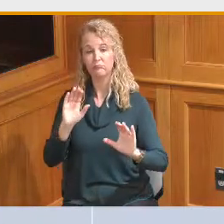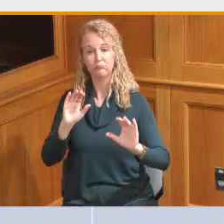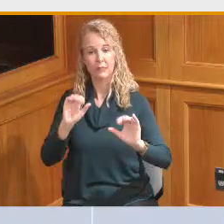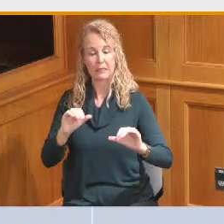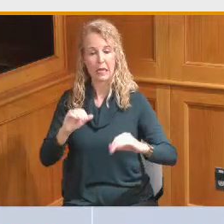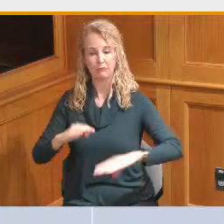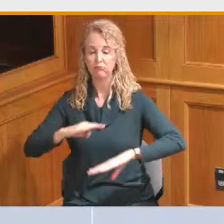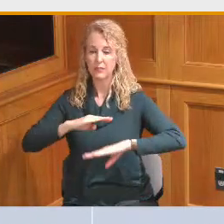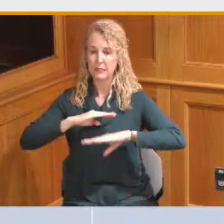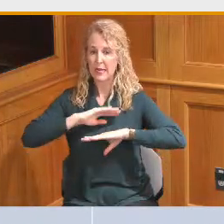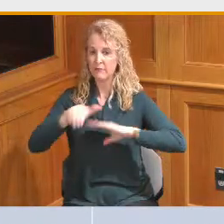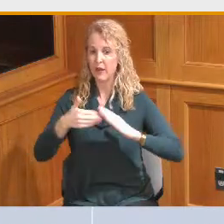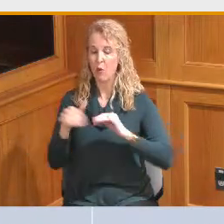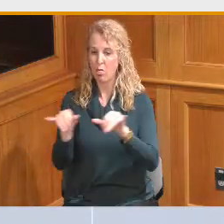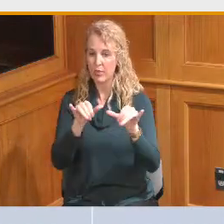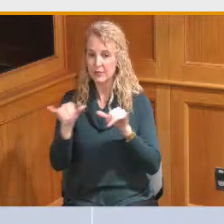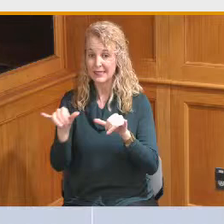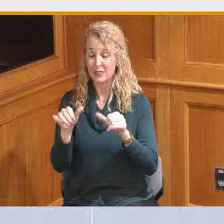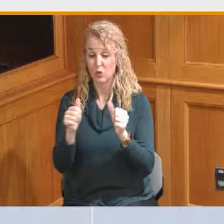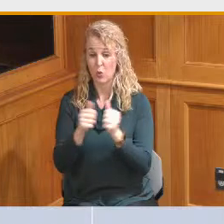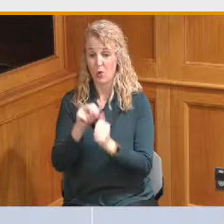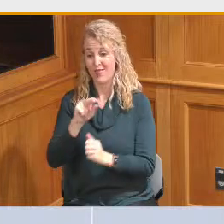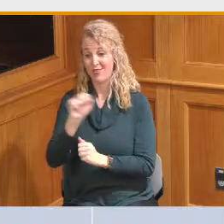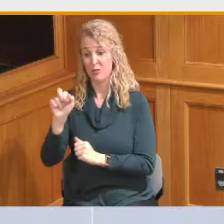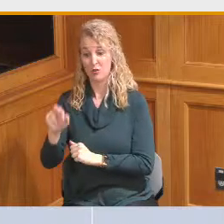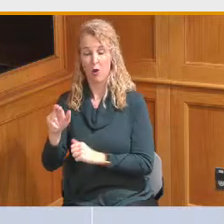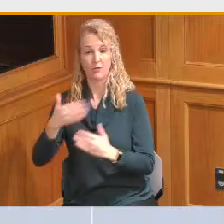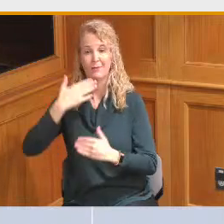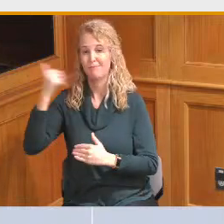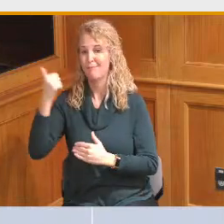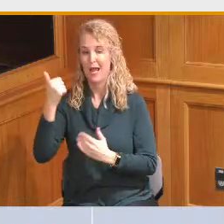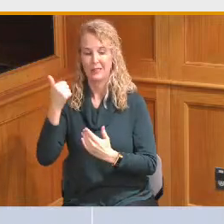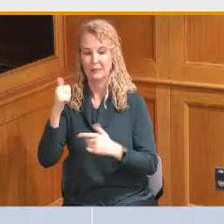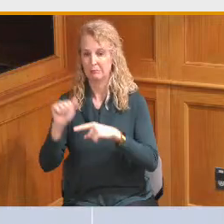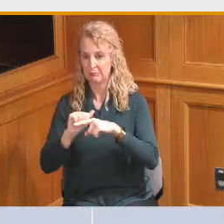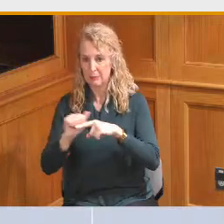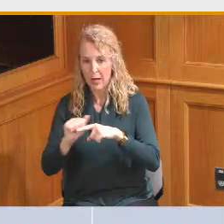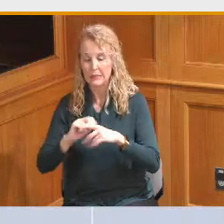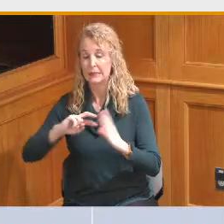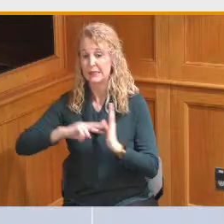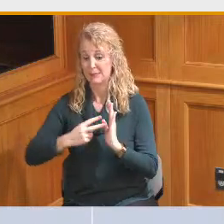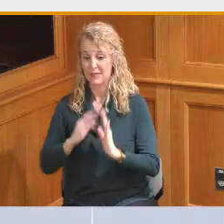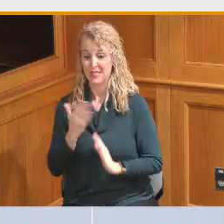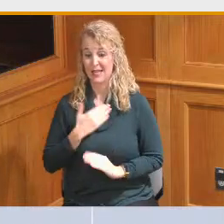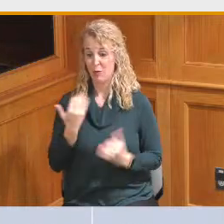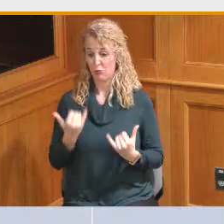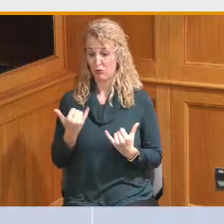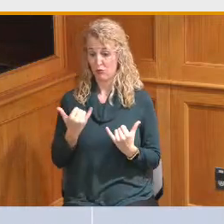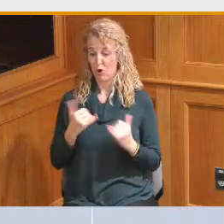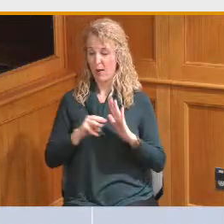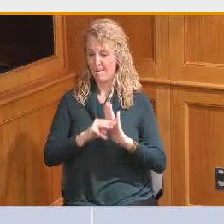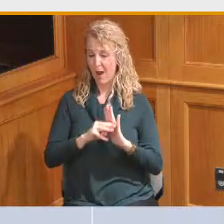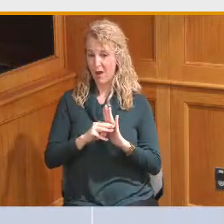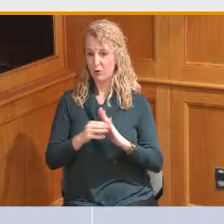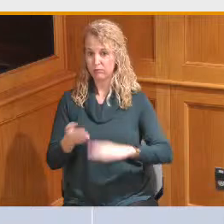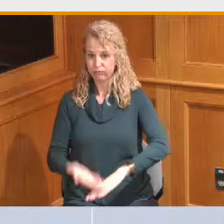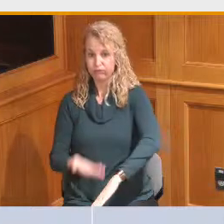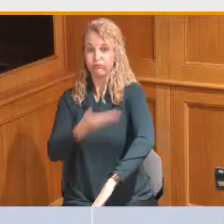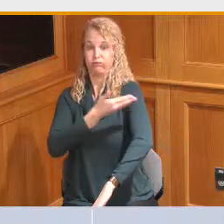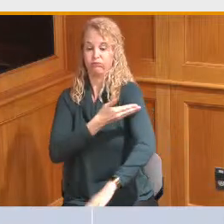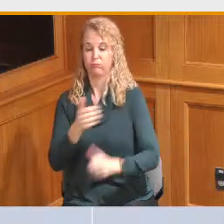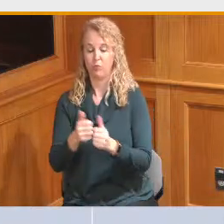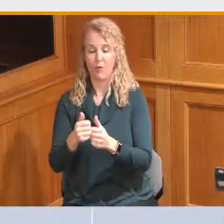recovery housing. By integrating NAR's best practices, the project enhances its existing model to provide high-quality